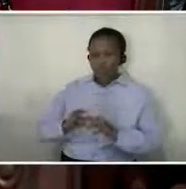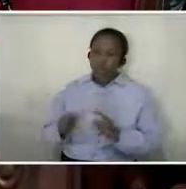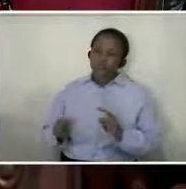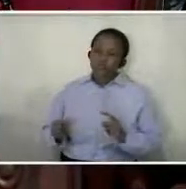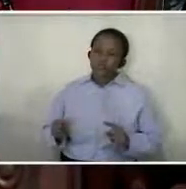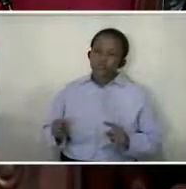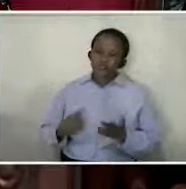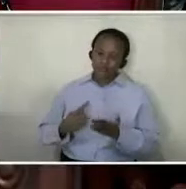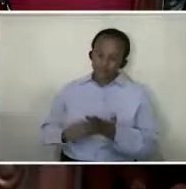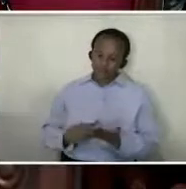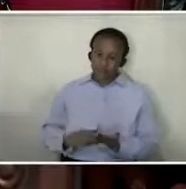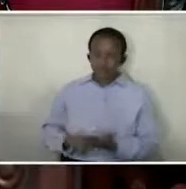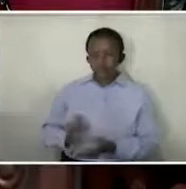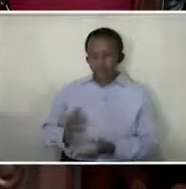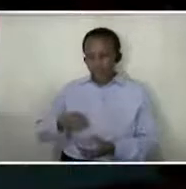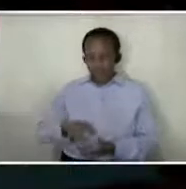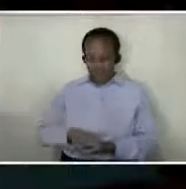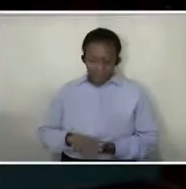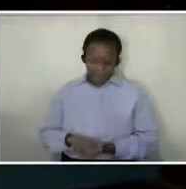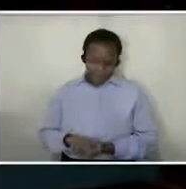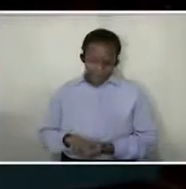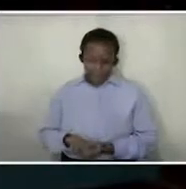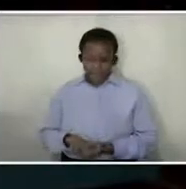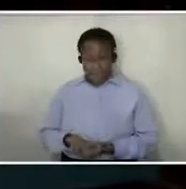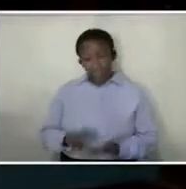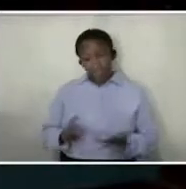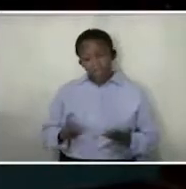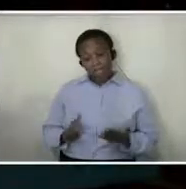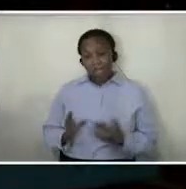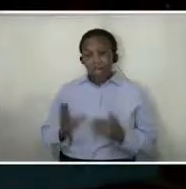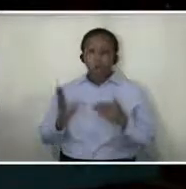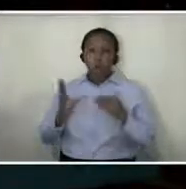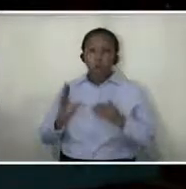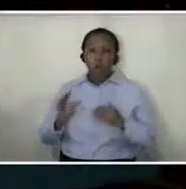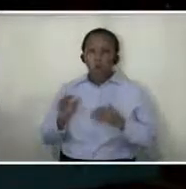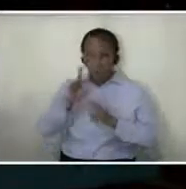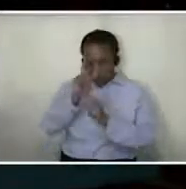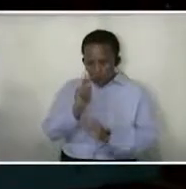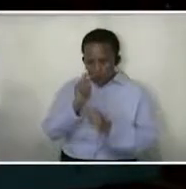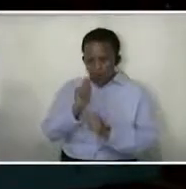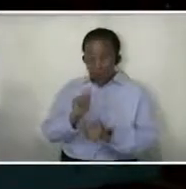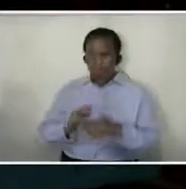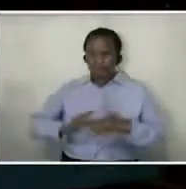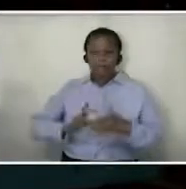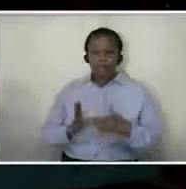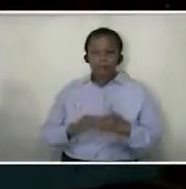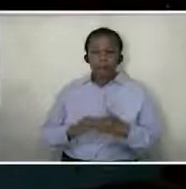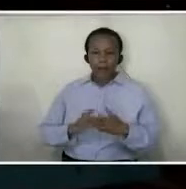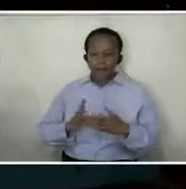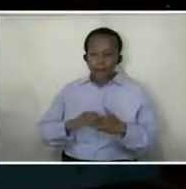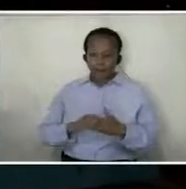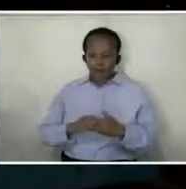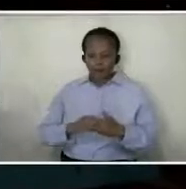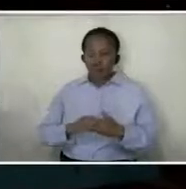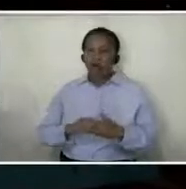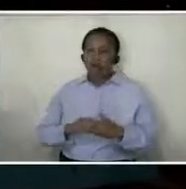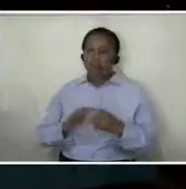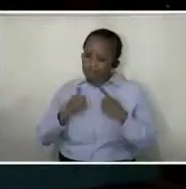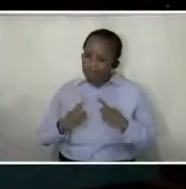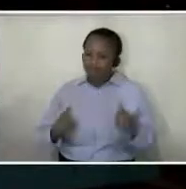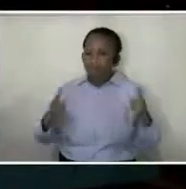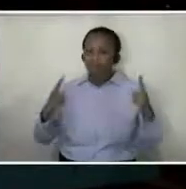At some point, Honorable Members, Honorable Speaker proclaimed in this House